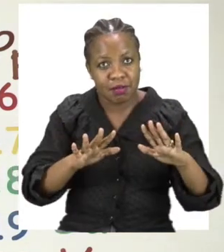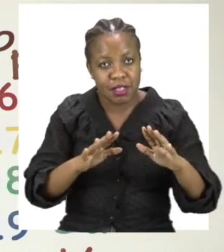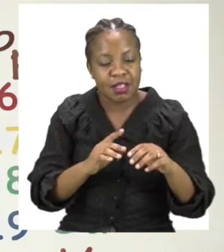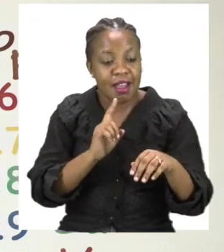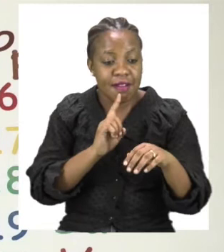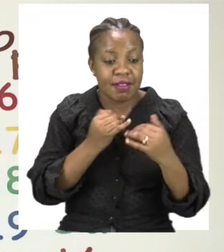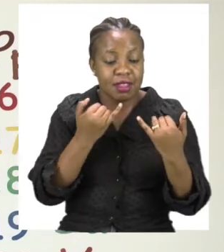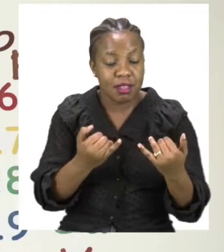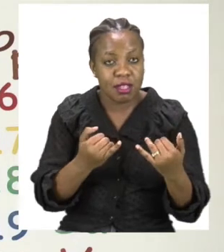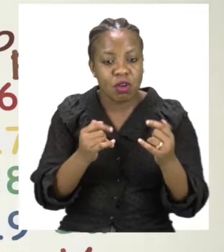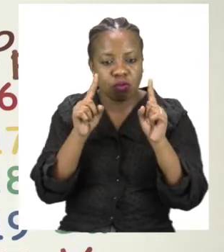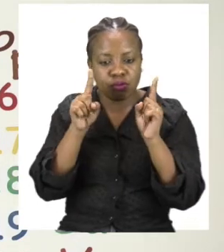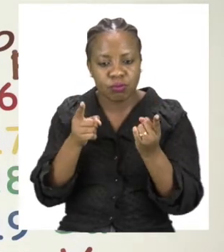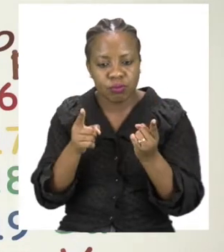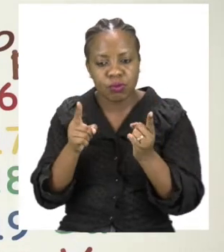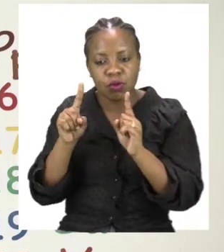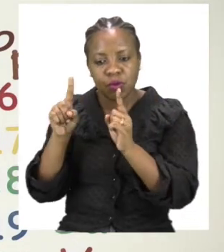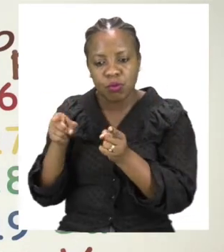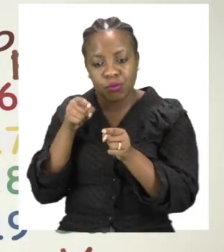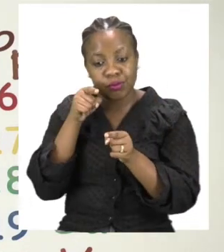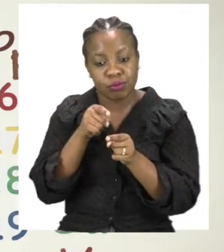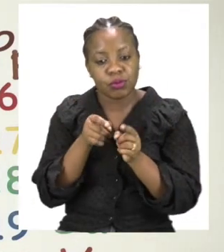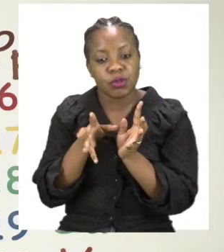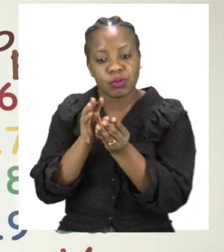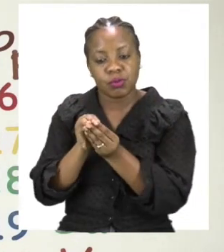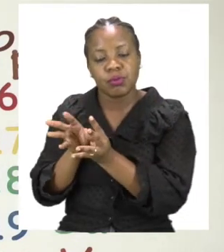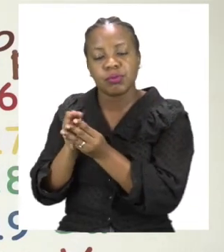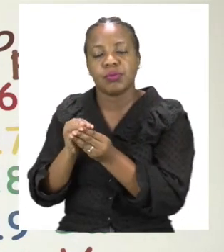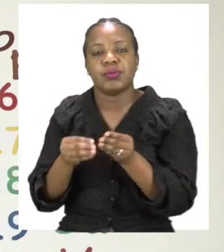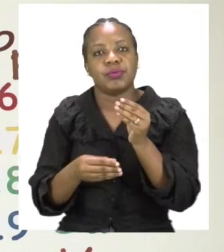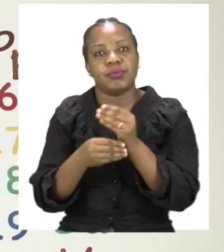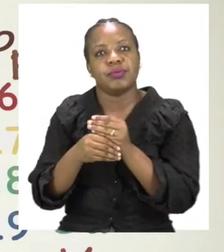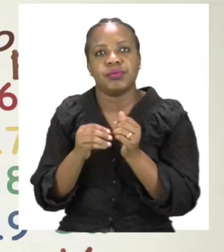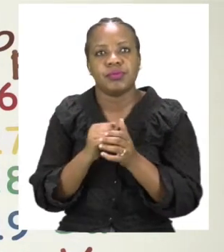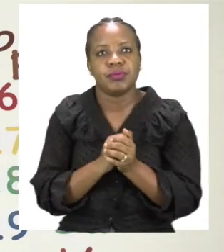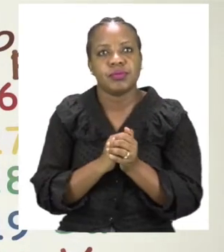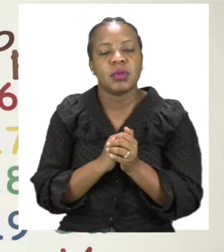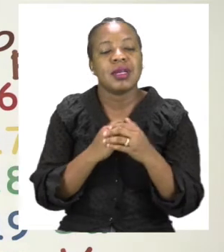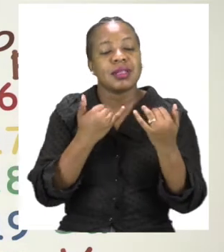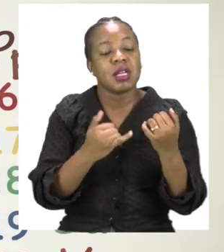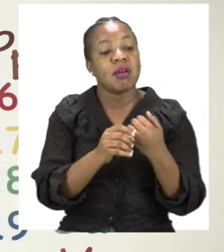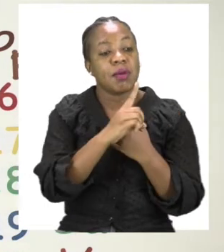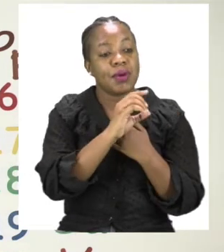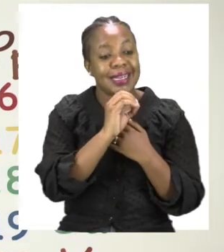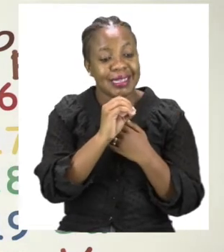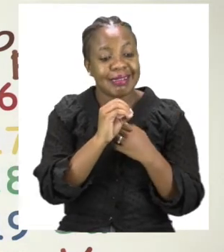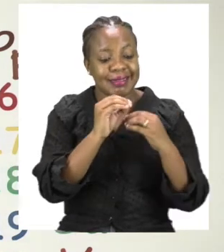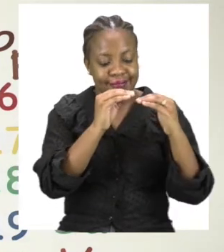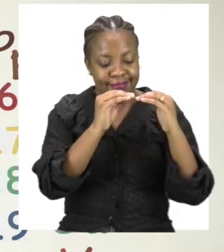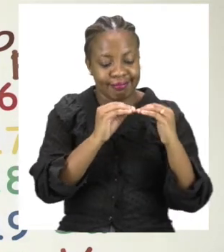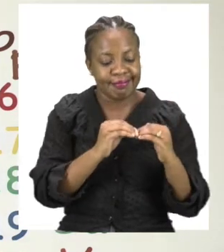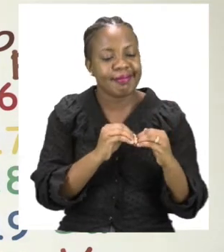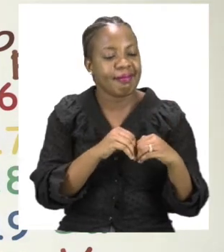the brackets. Now, because we are adding what is in the brackets, our 100 is going to just come